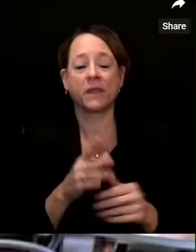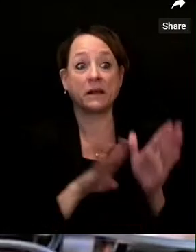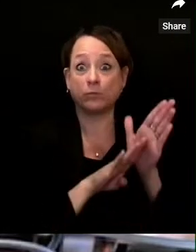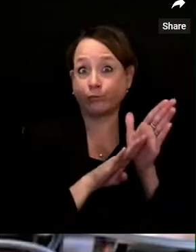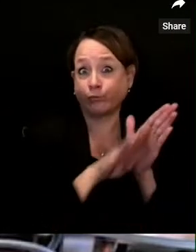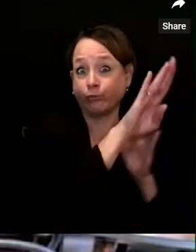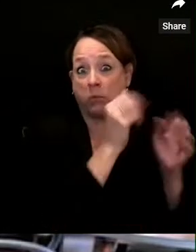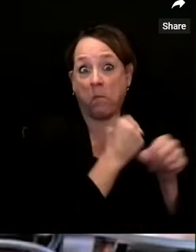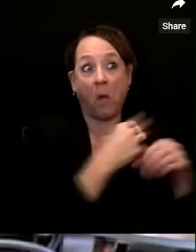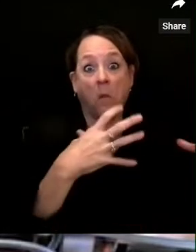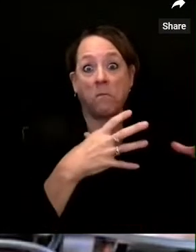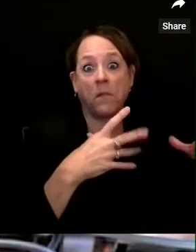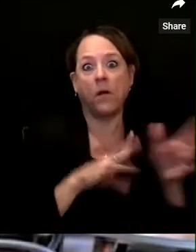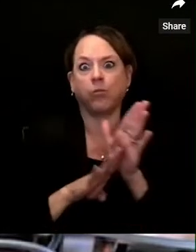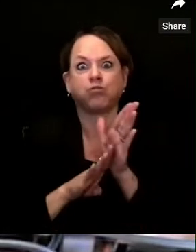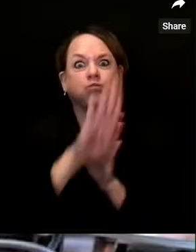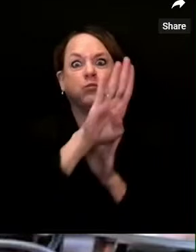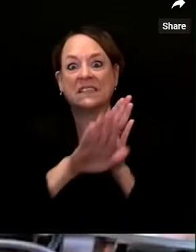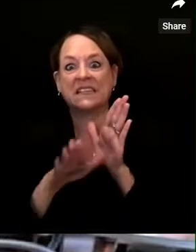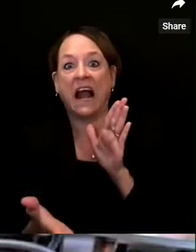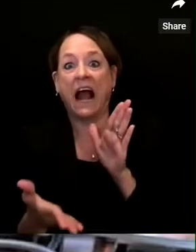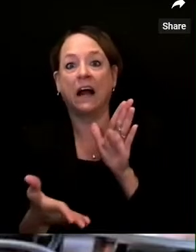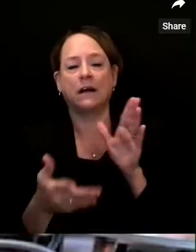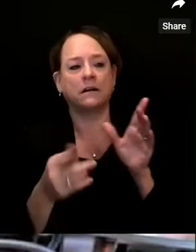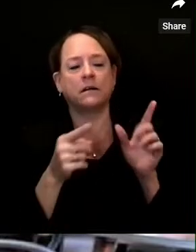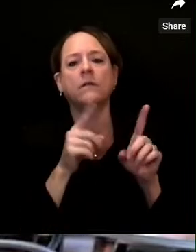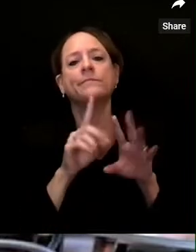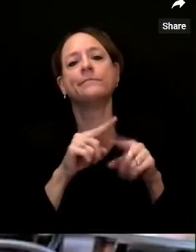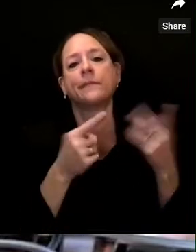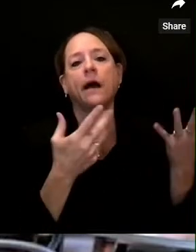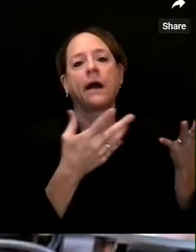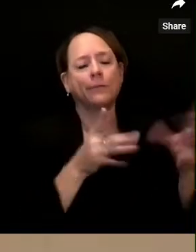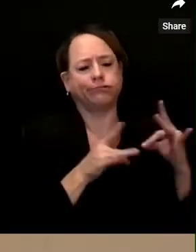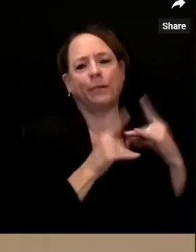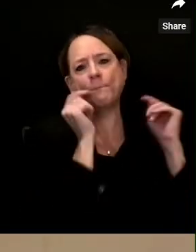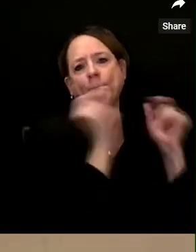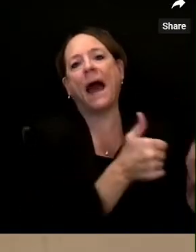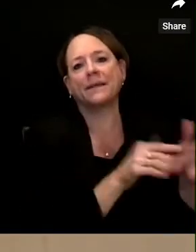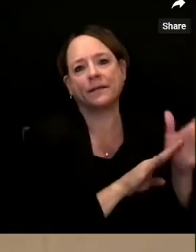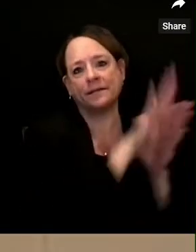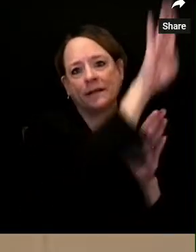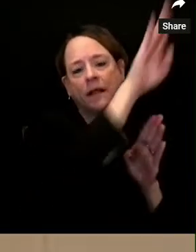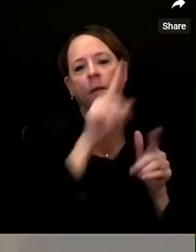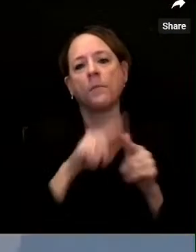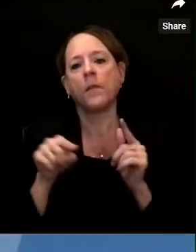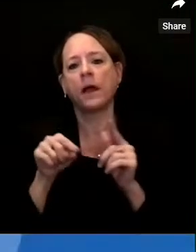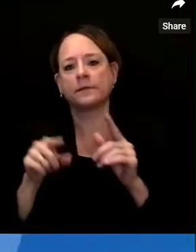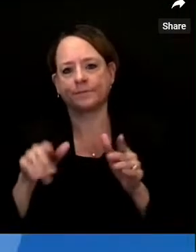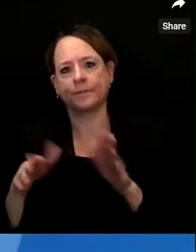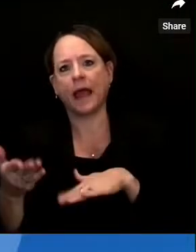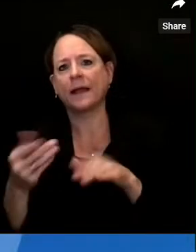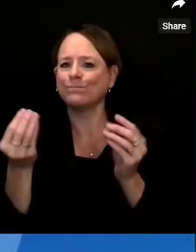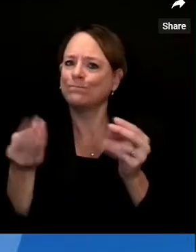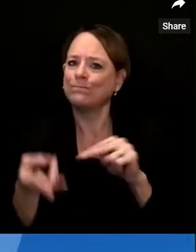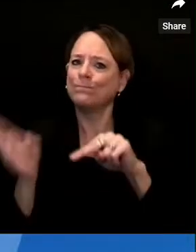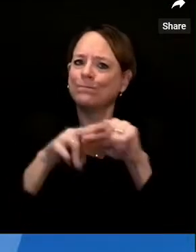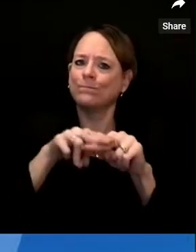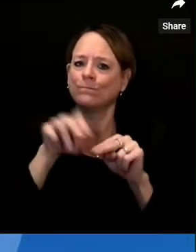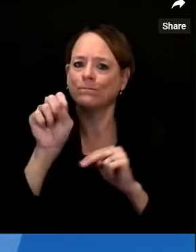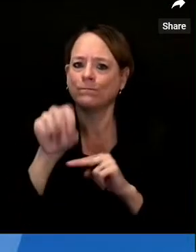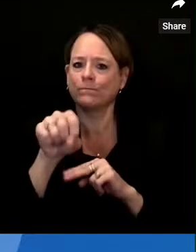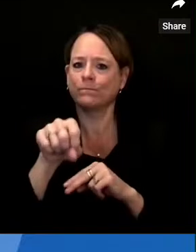of cases. But Dr. Westergaard, what would you add there? I agree with that main take-home message that we have